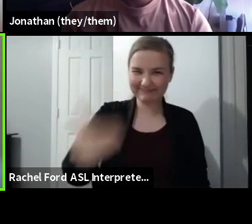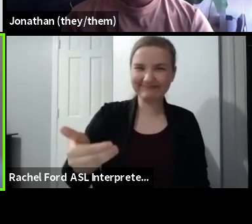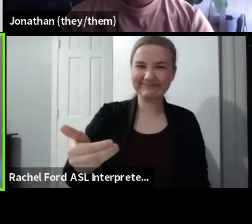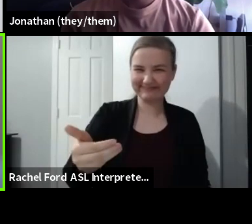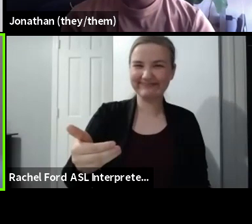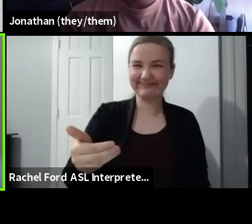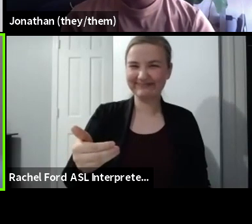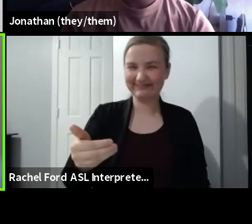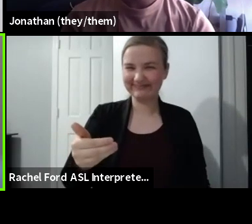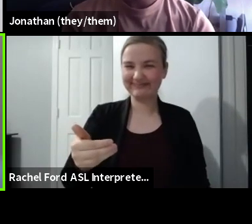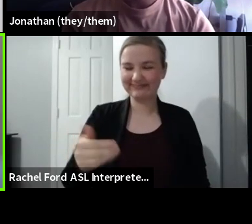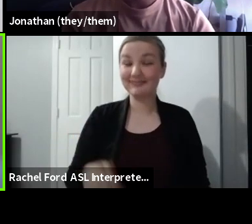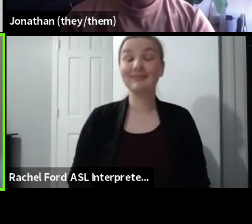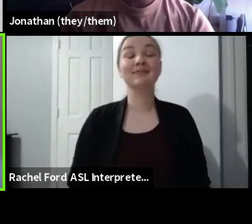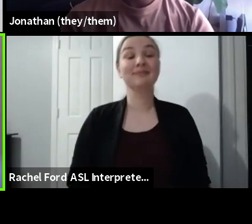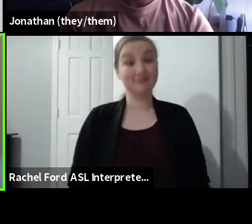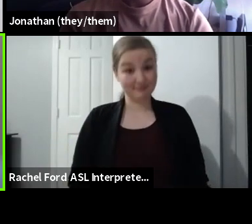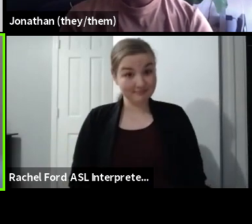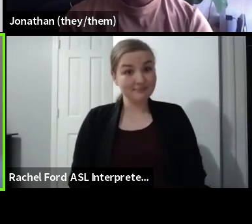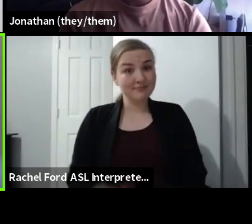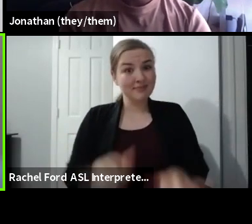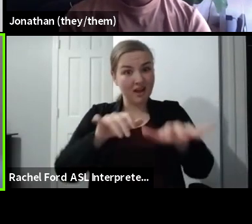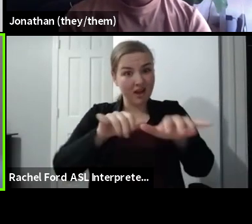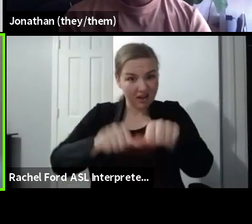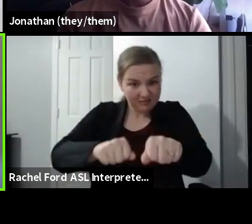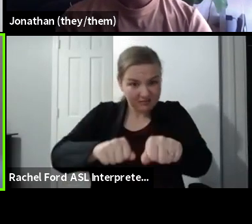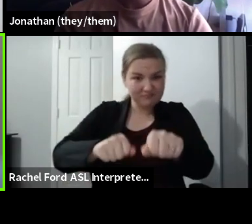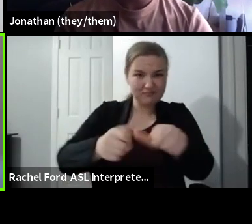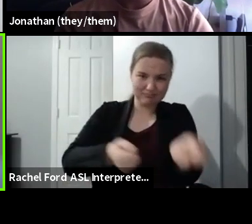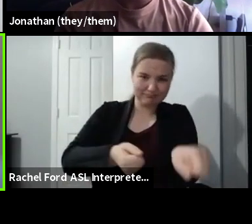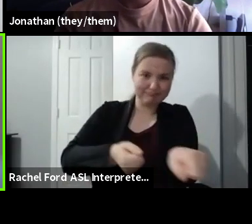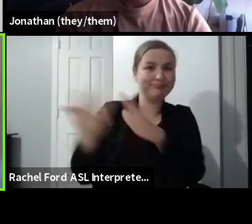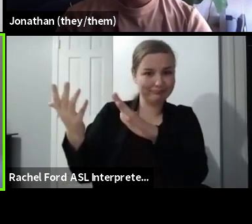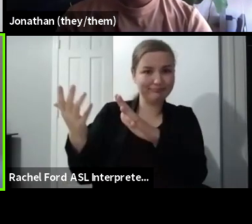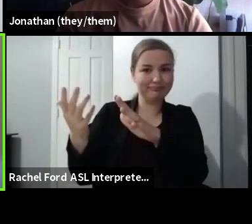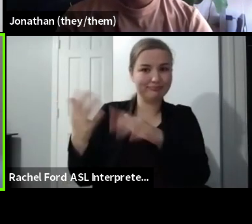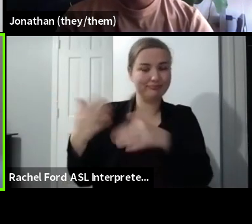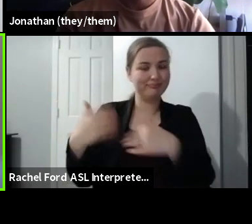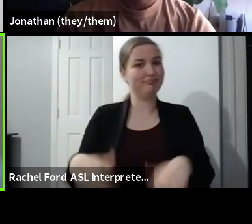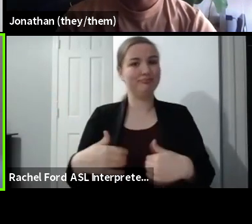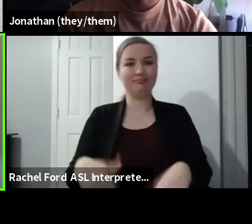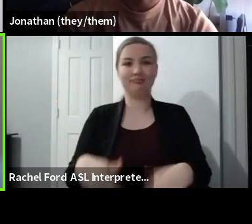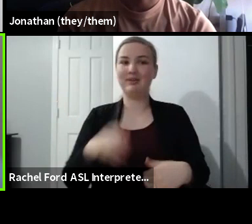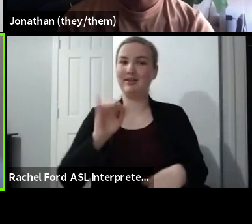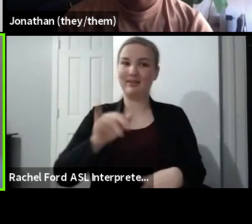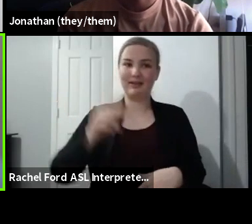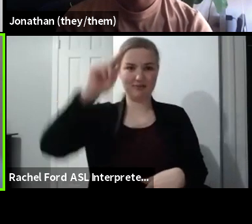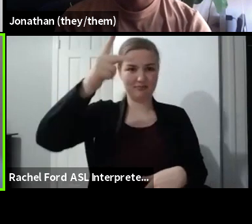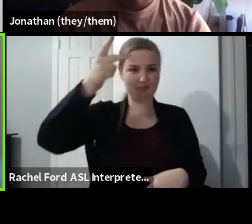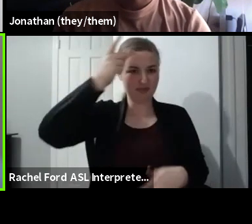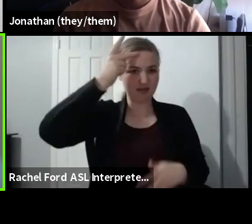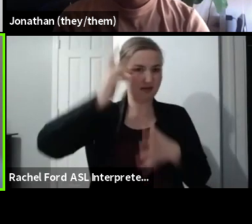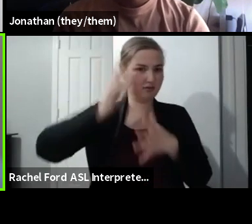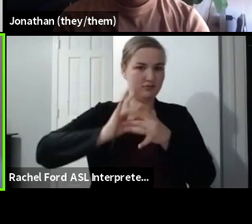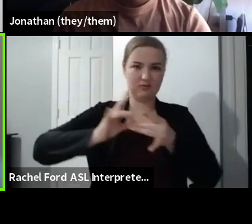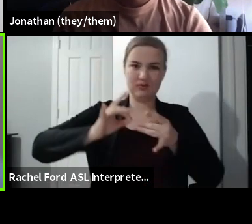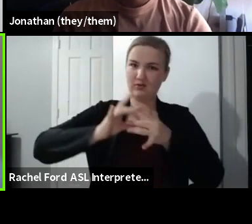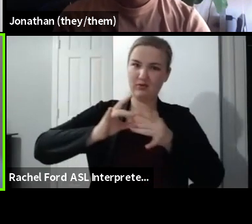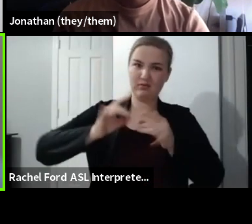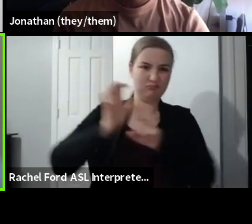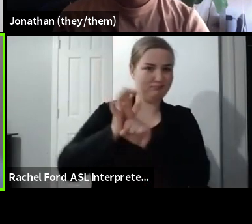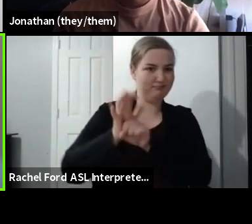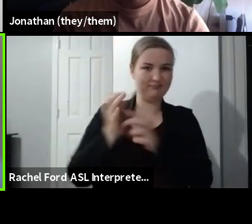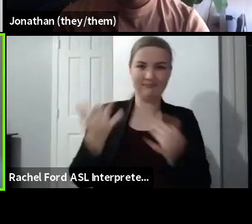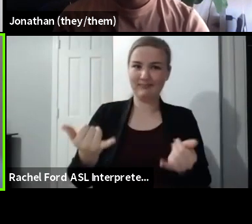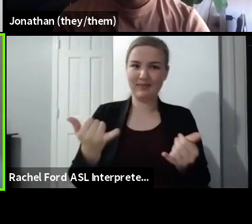that note, decolonization is like the big political story these days. Where do we start with that? Where do